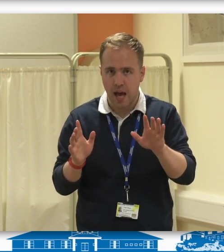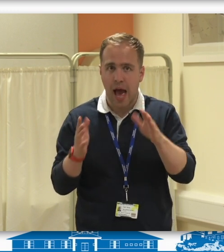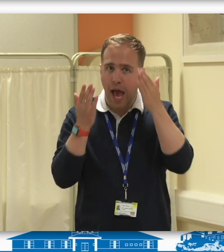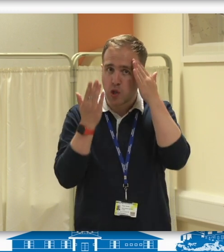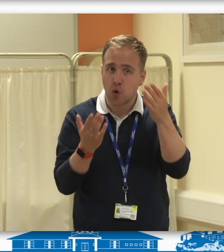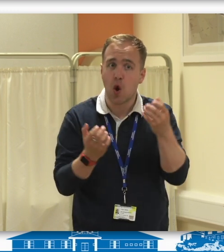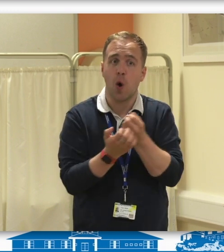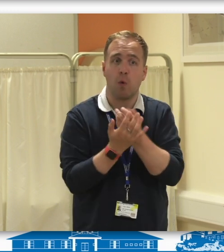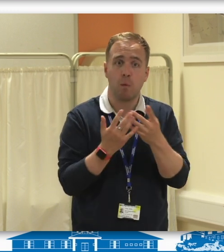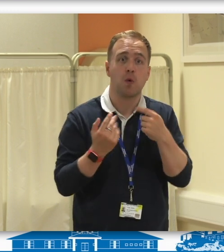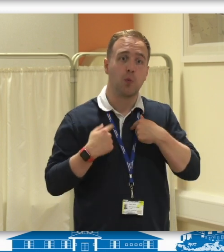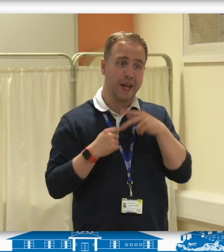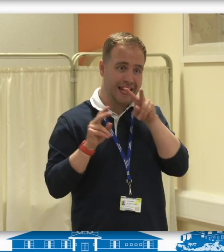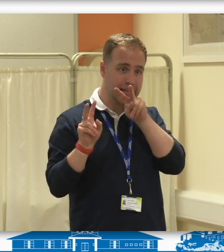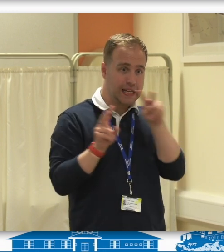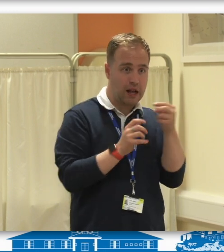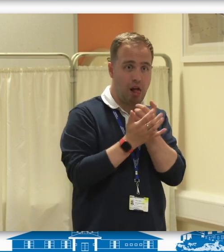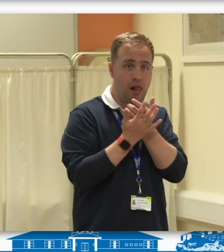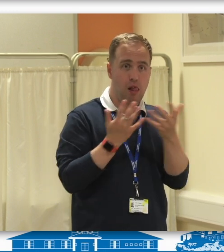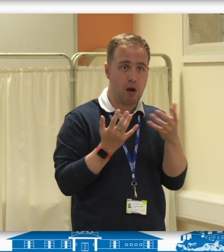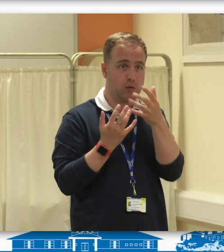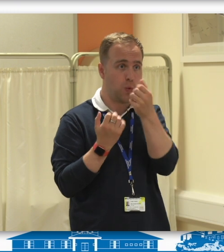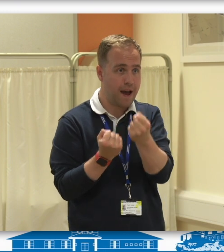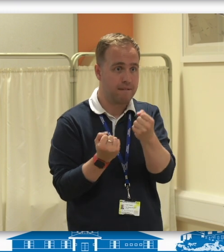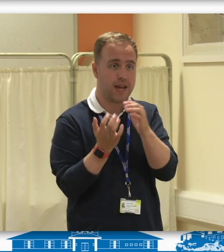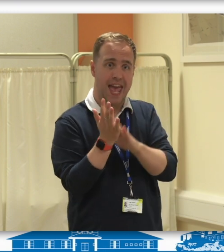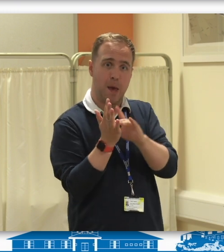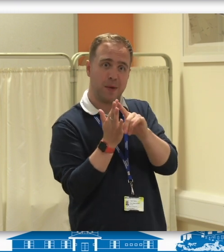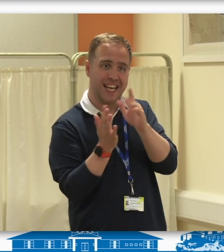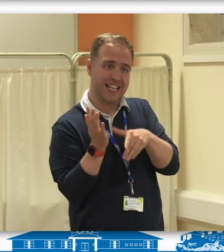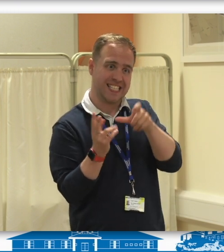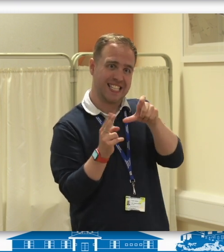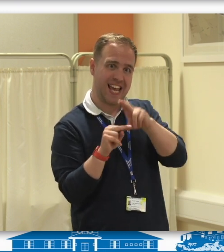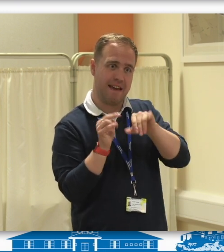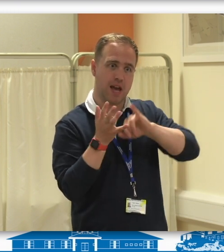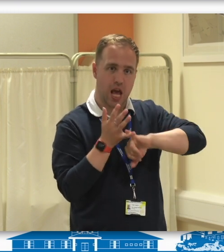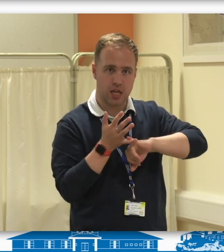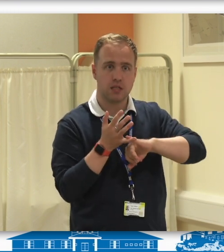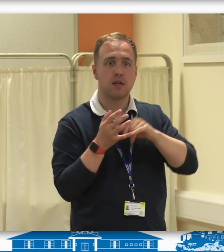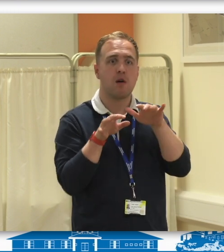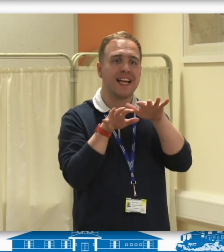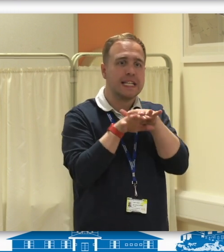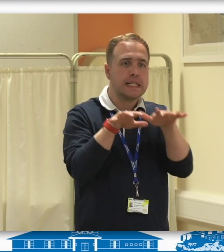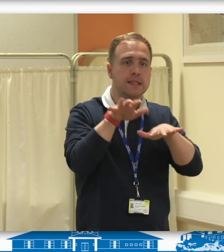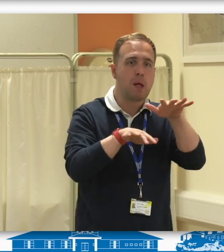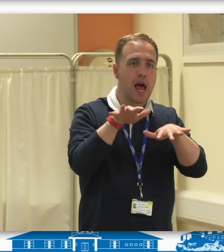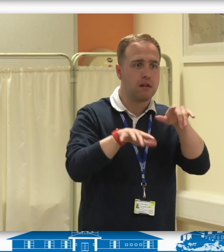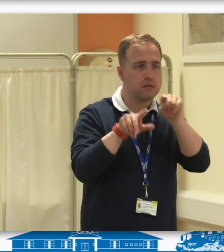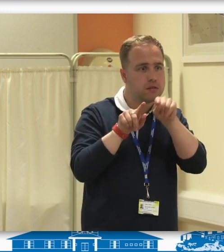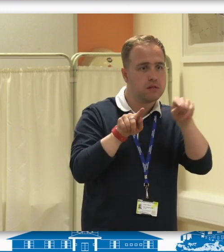quite common. We do see them with people with ME/CFS. Then there's certainly known overlaps between the